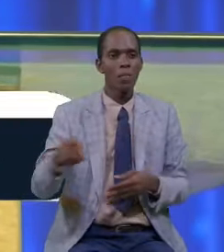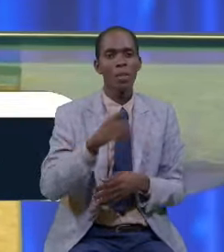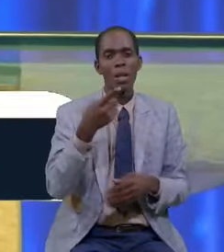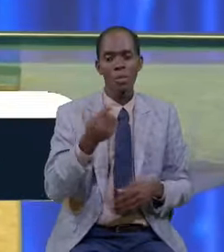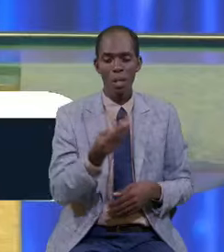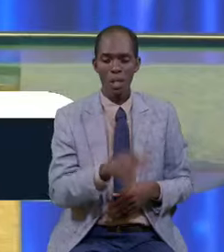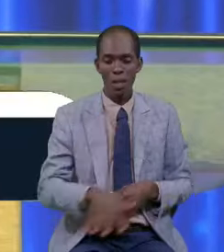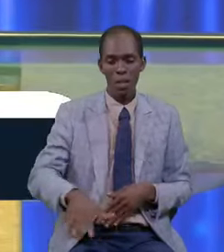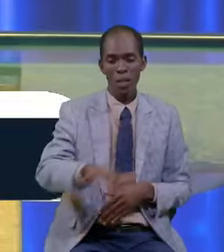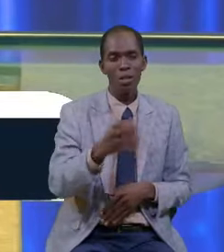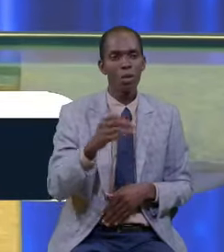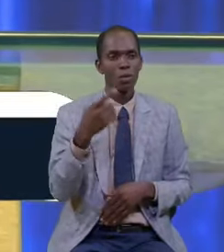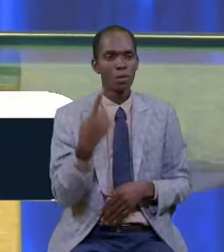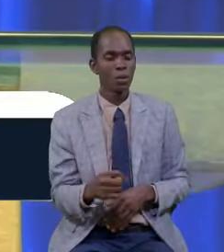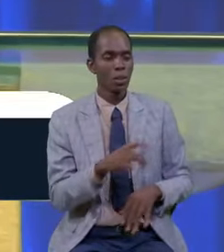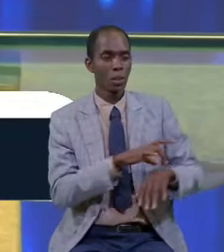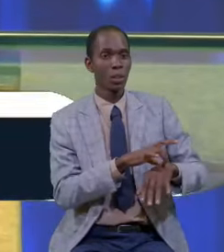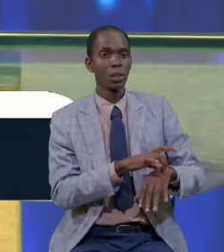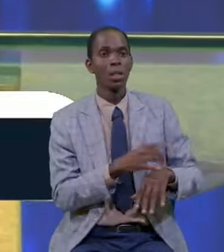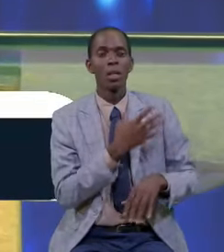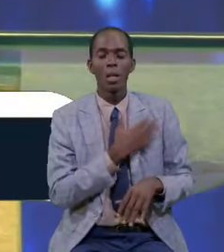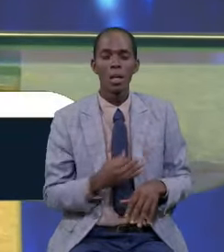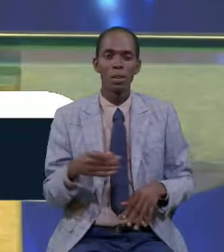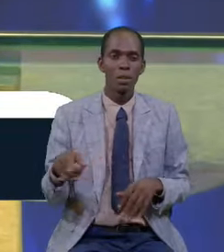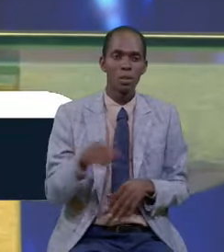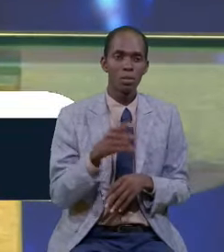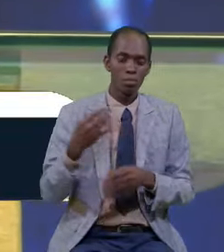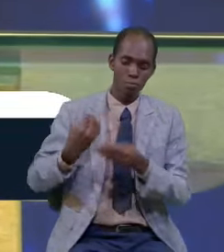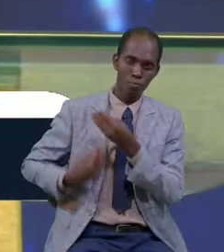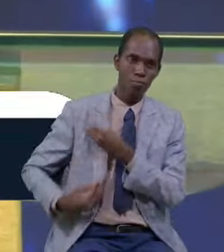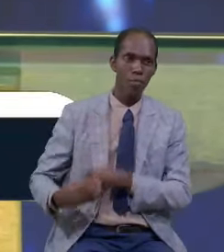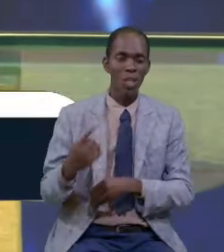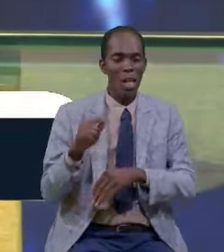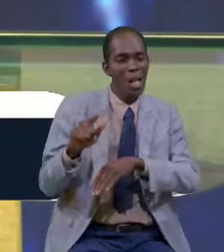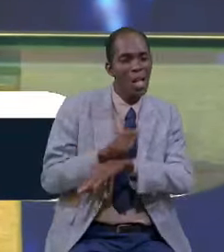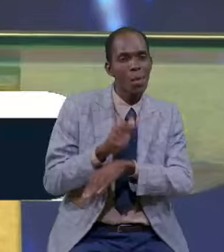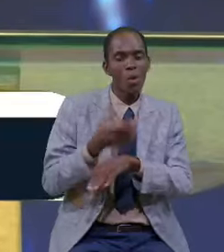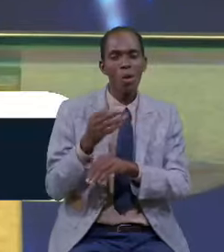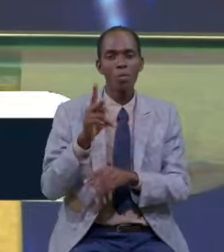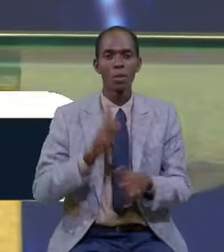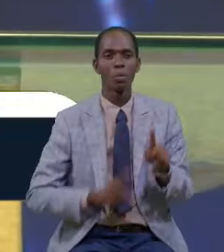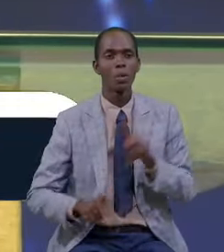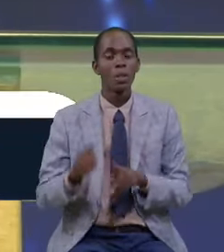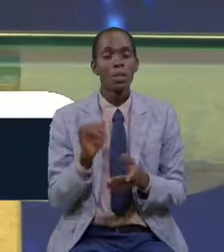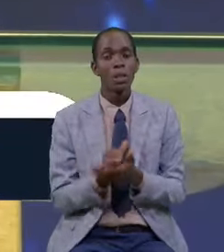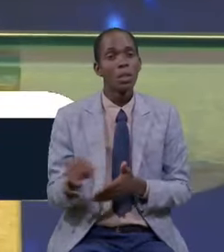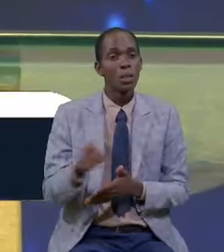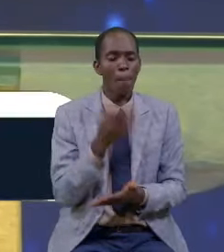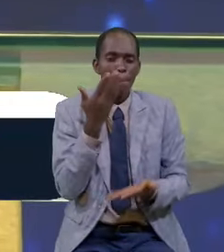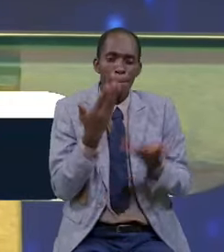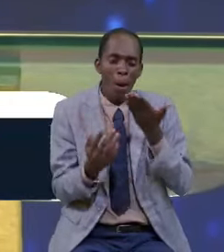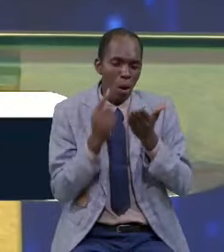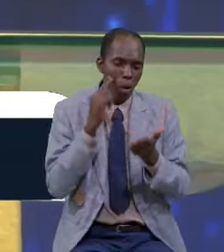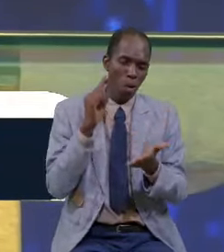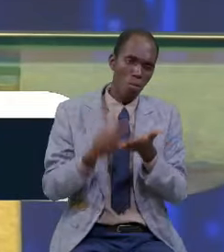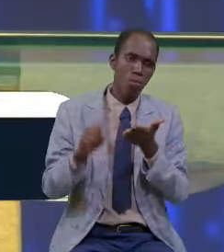the heathen. And they inherited the labor of the people, that they might observe his